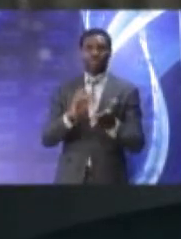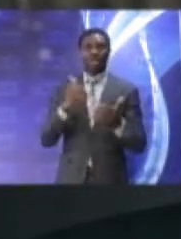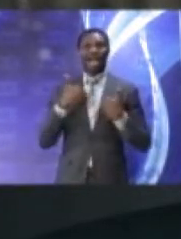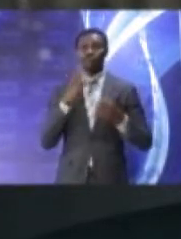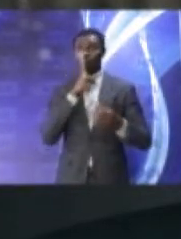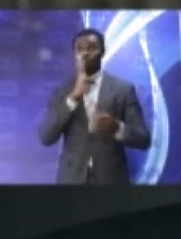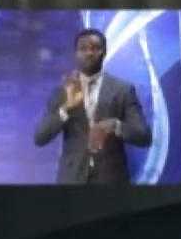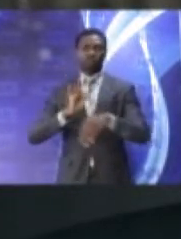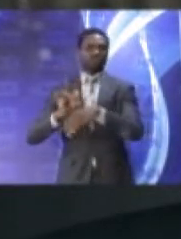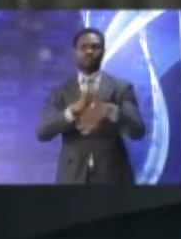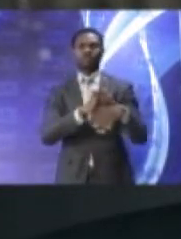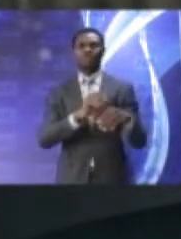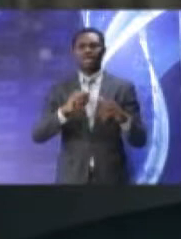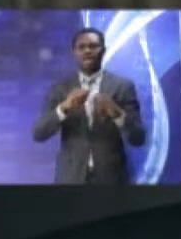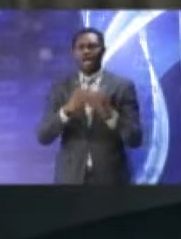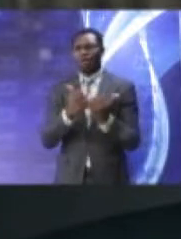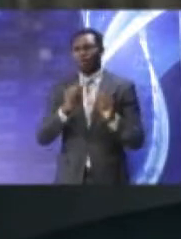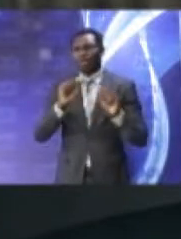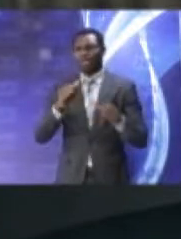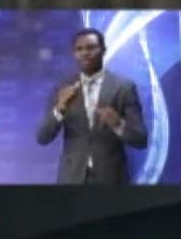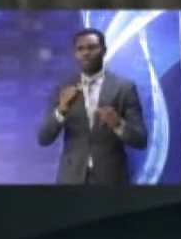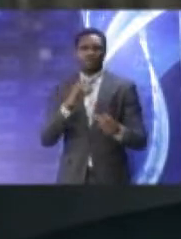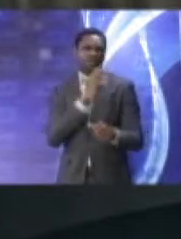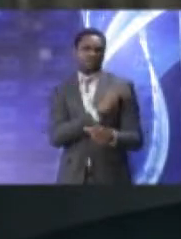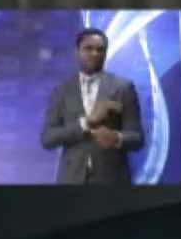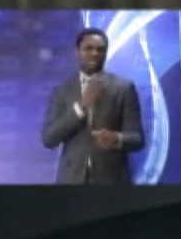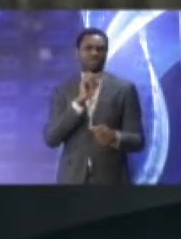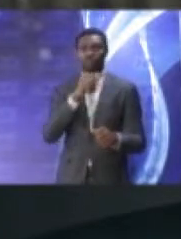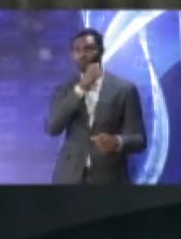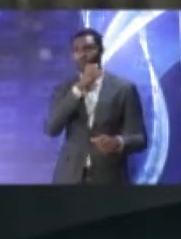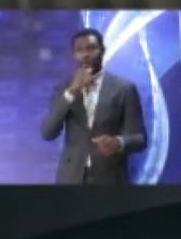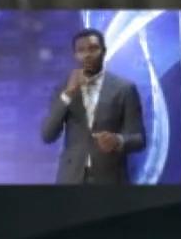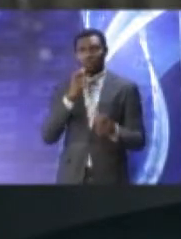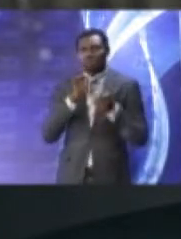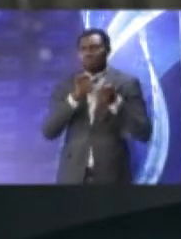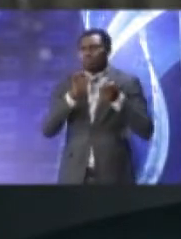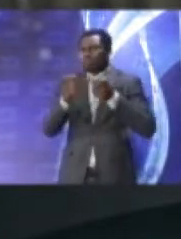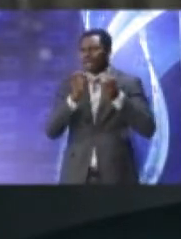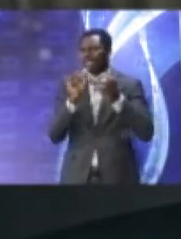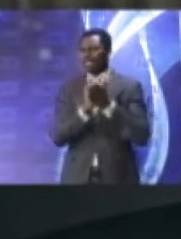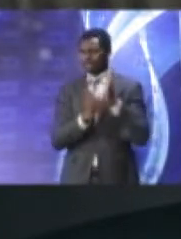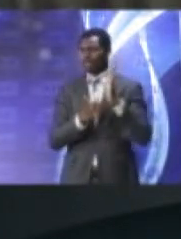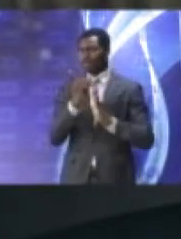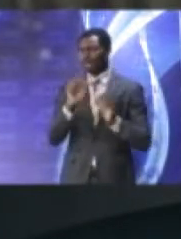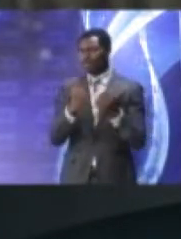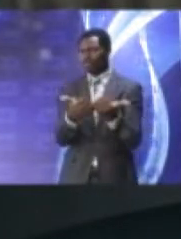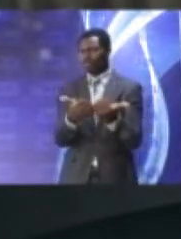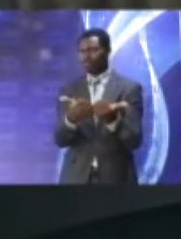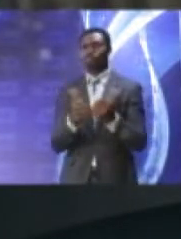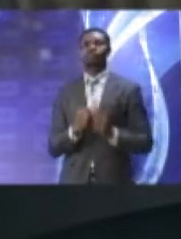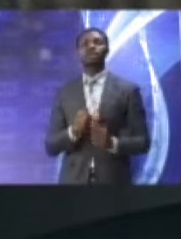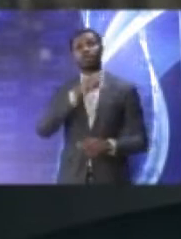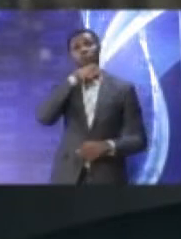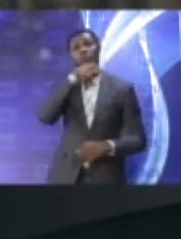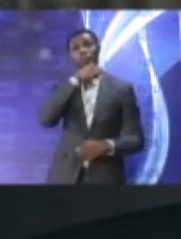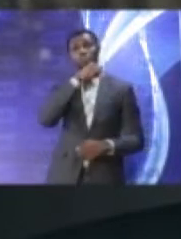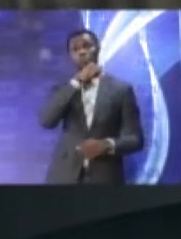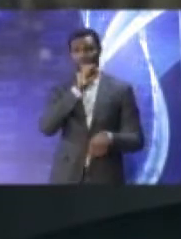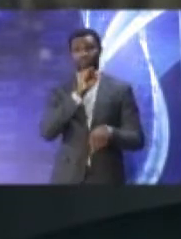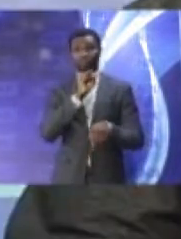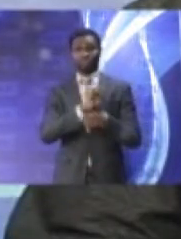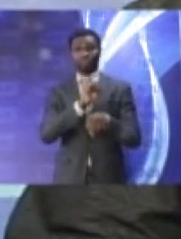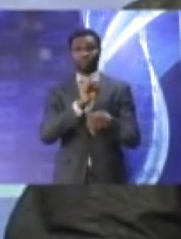piggery subsector of agriculture, and how would this outbreak affect its development? The pig industry in Nigeria is quite